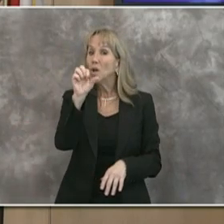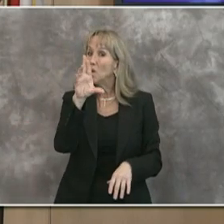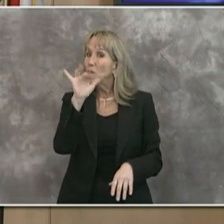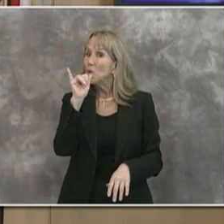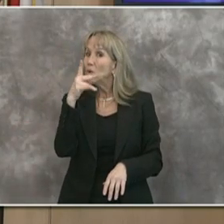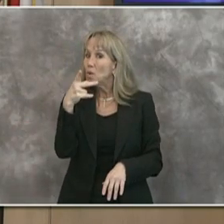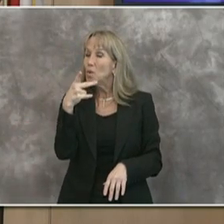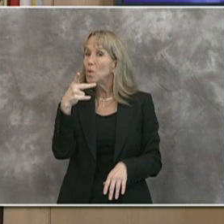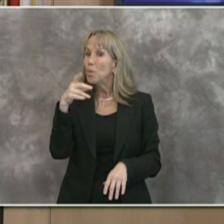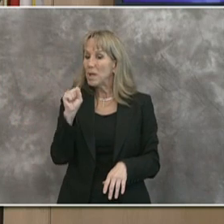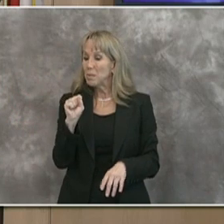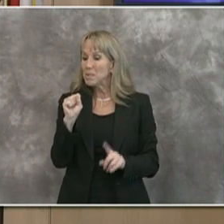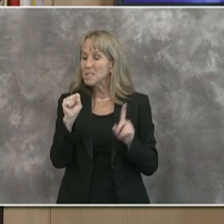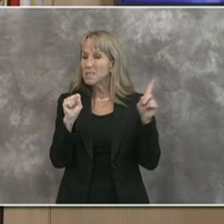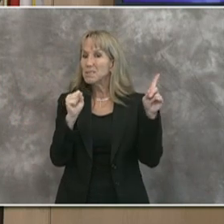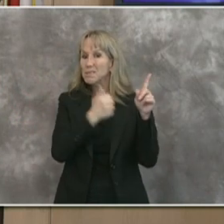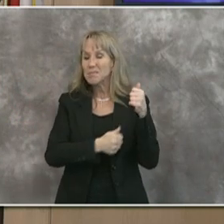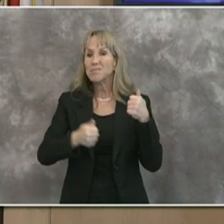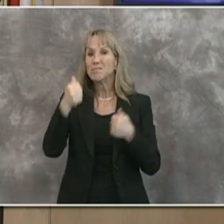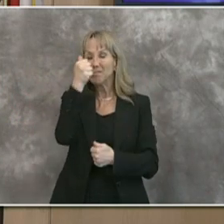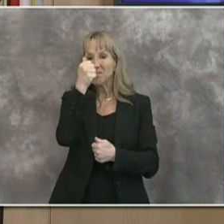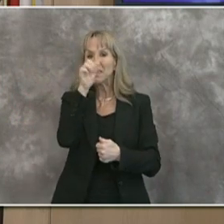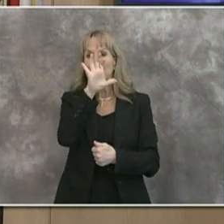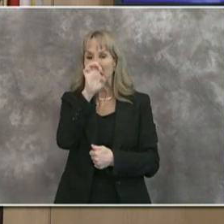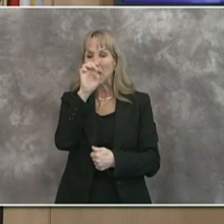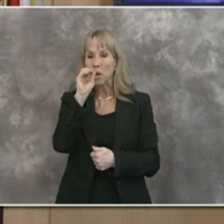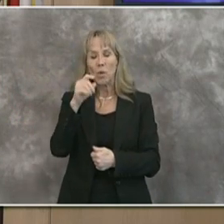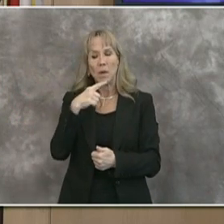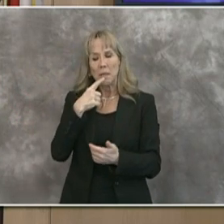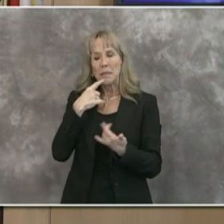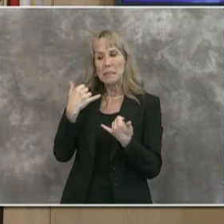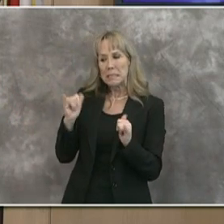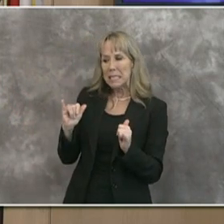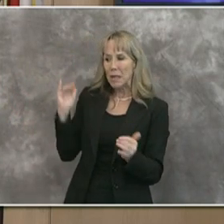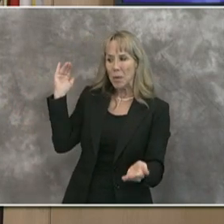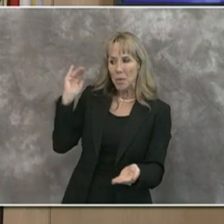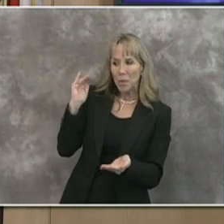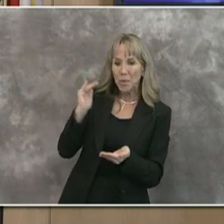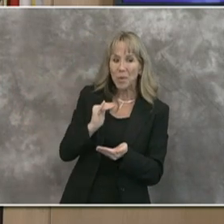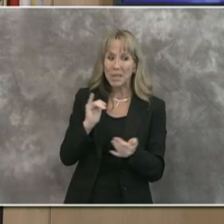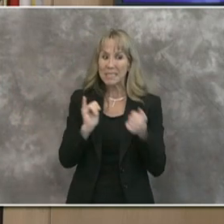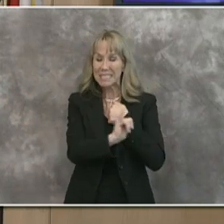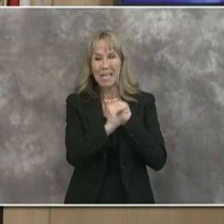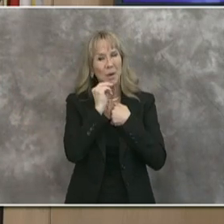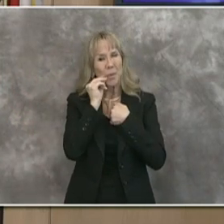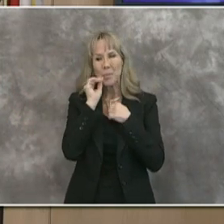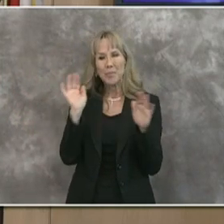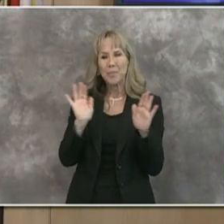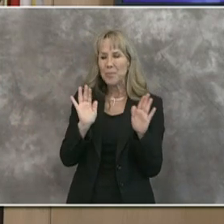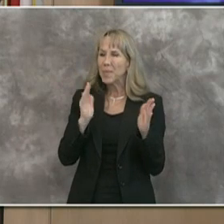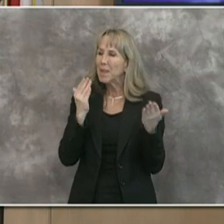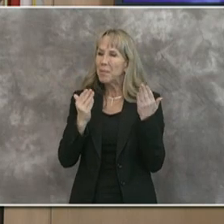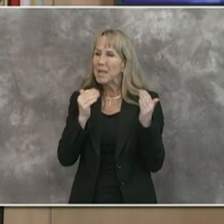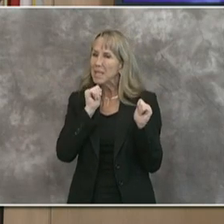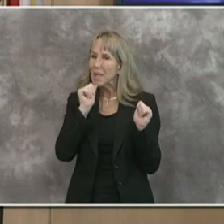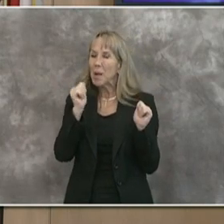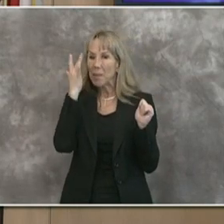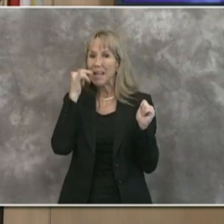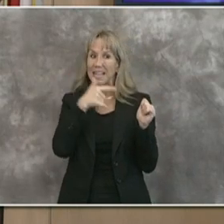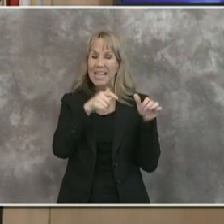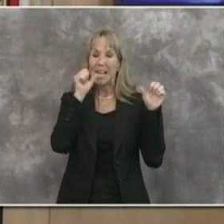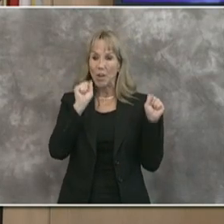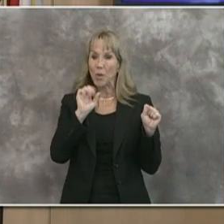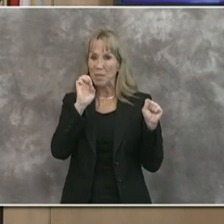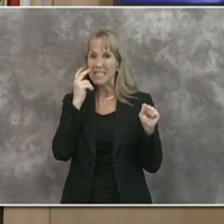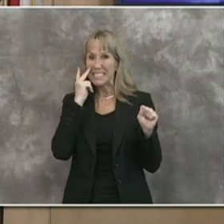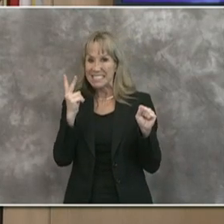Scriptia, when we talked to him, he said the projections are showing that loosening these stay-at-home restrictions probably or likely could lead to a spike in